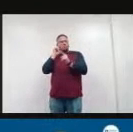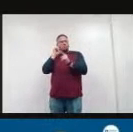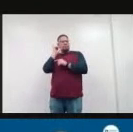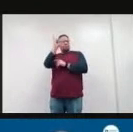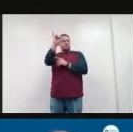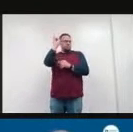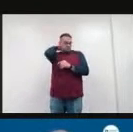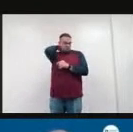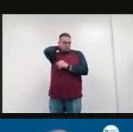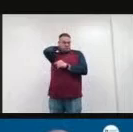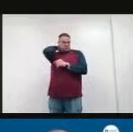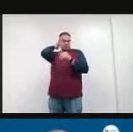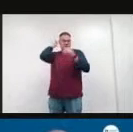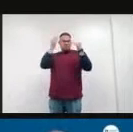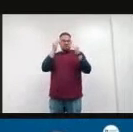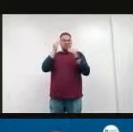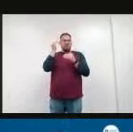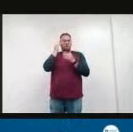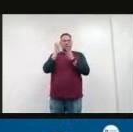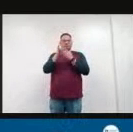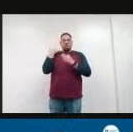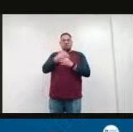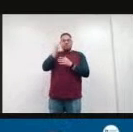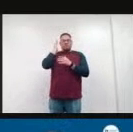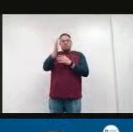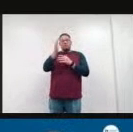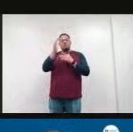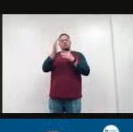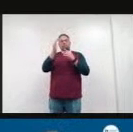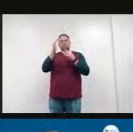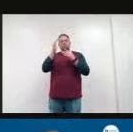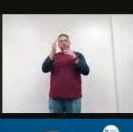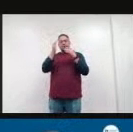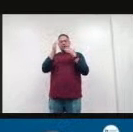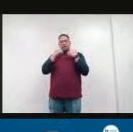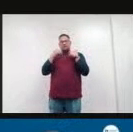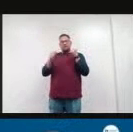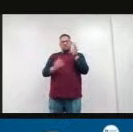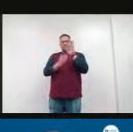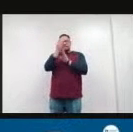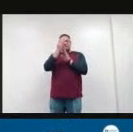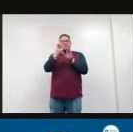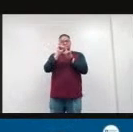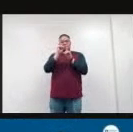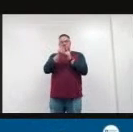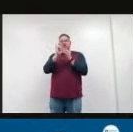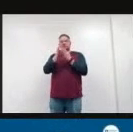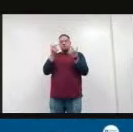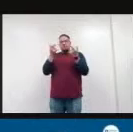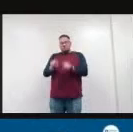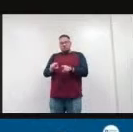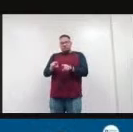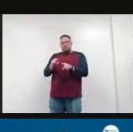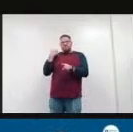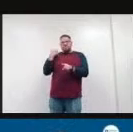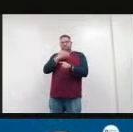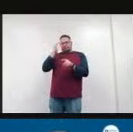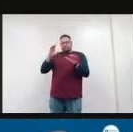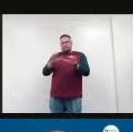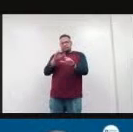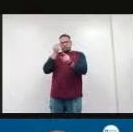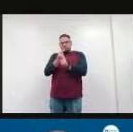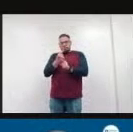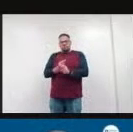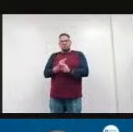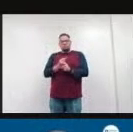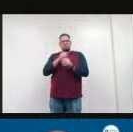expectation and knowledge that we will be having to face situations that arise, and we'll act appropriately. So there's